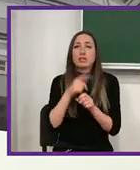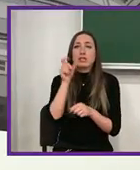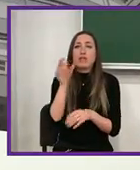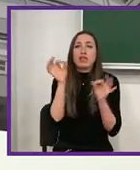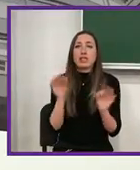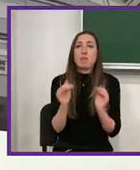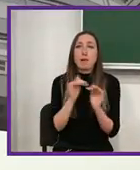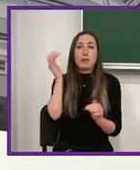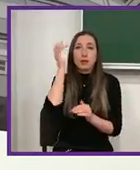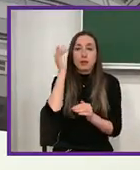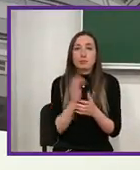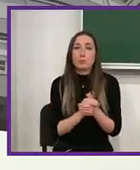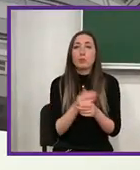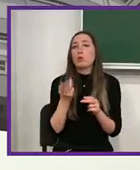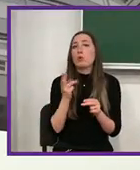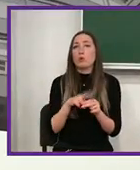it,